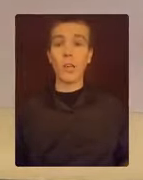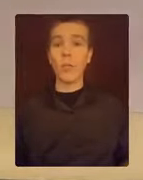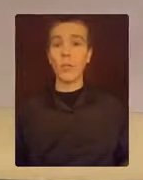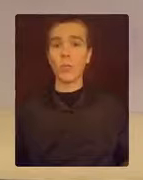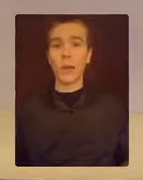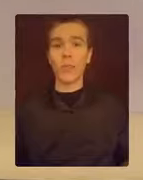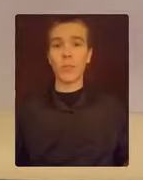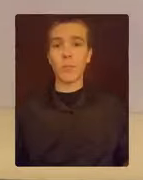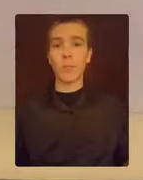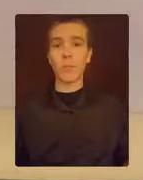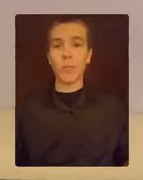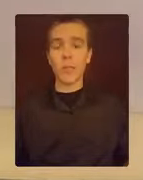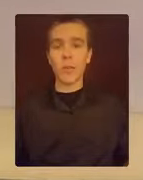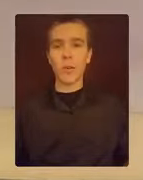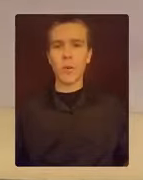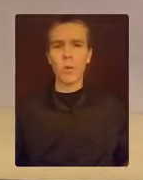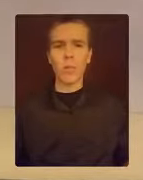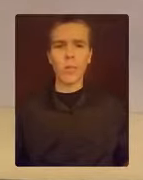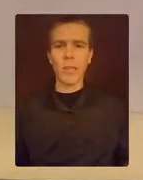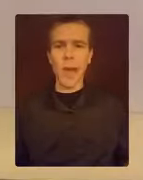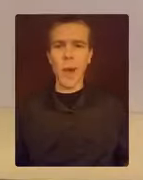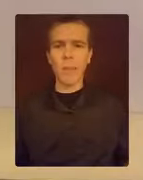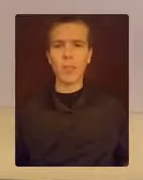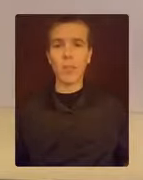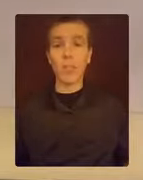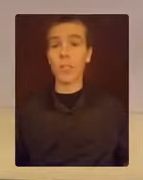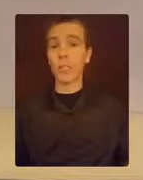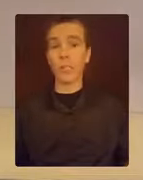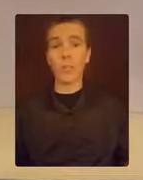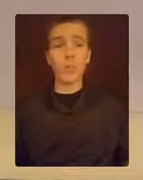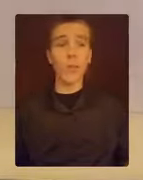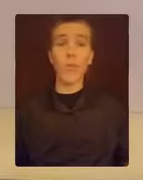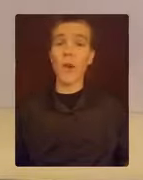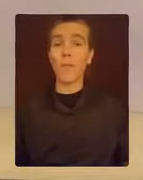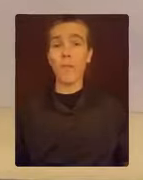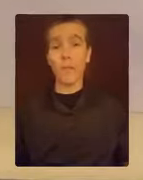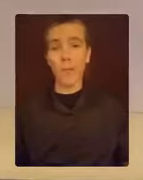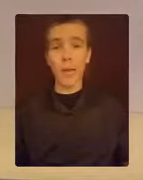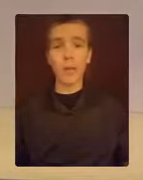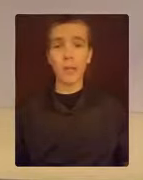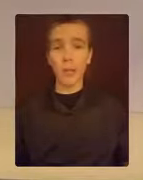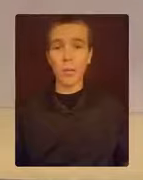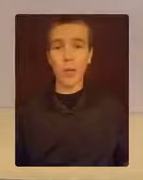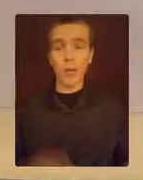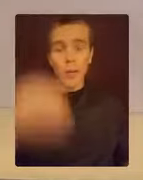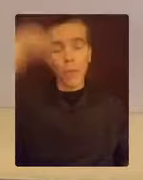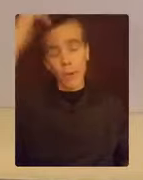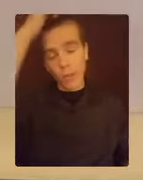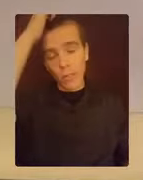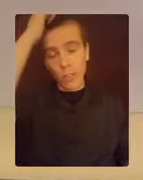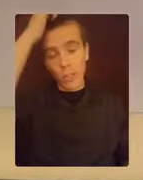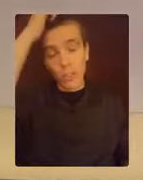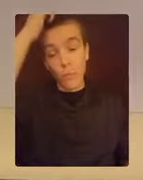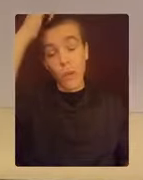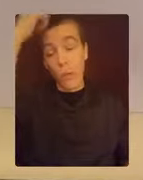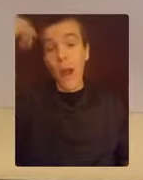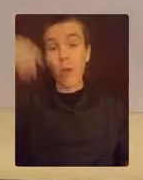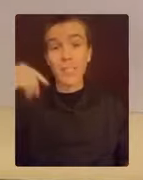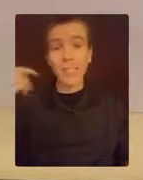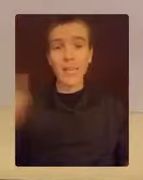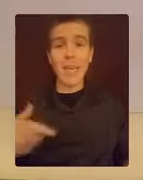she knows about this ability or this thing that happens. And she actually tells me, if you ever feel that, you tell me, because she's